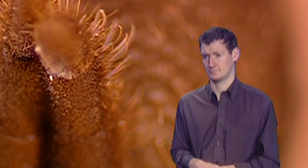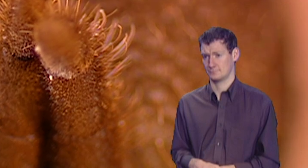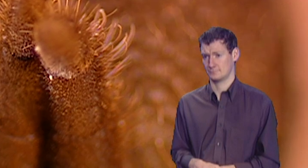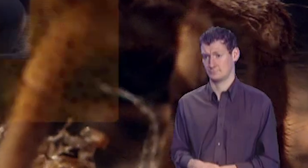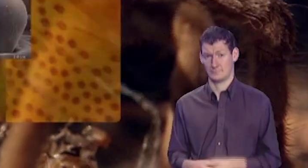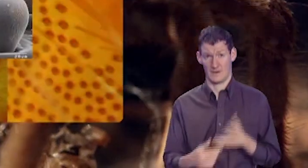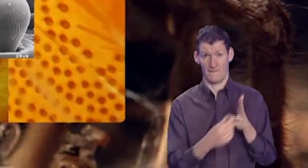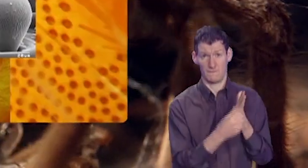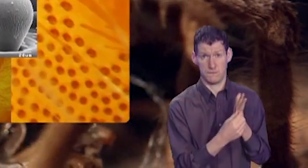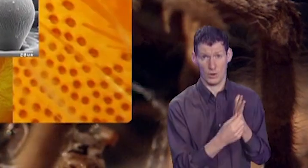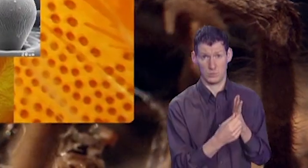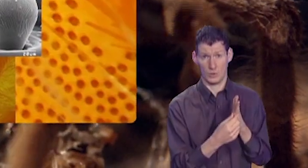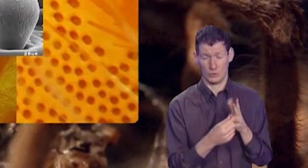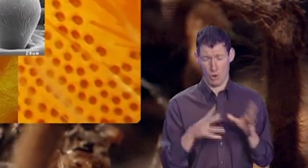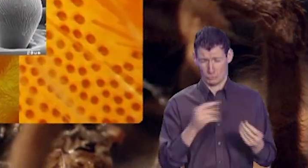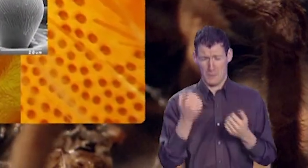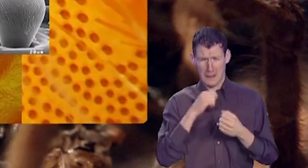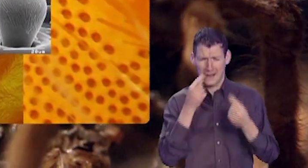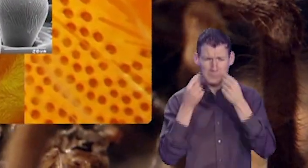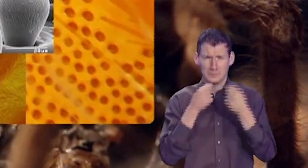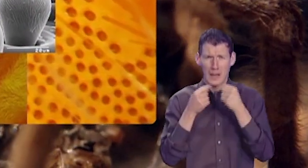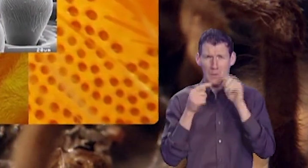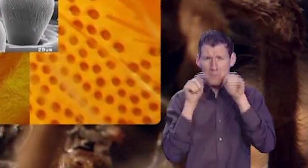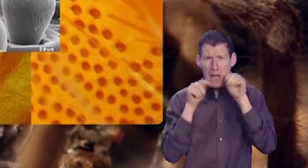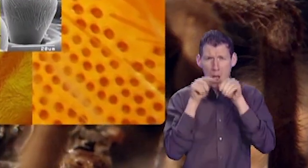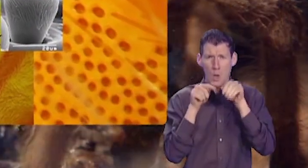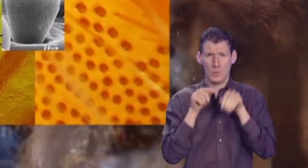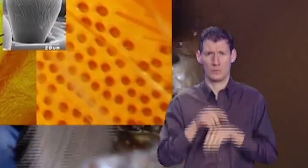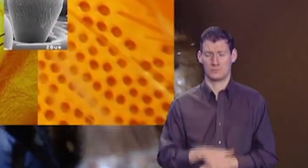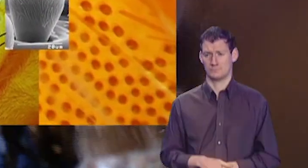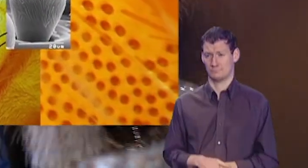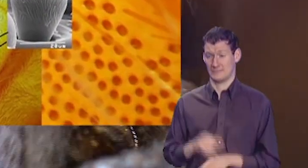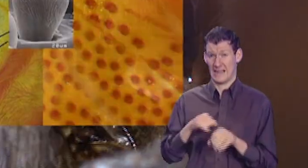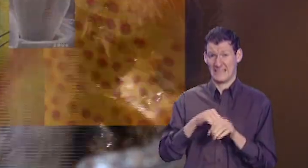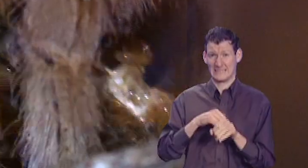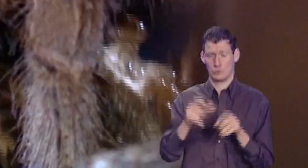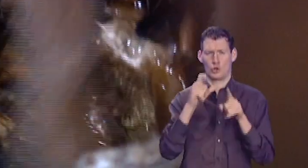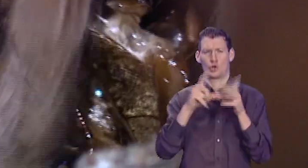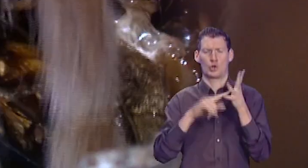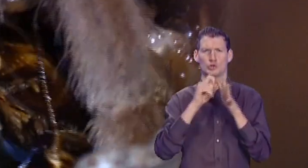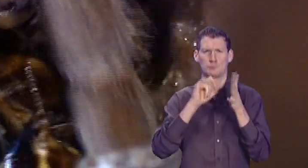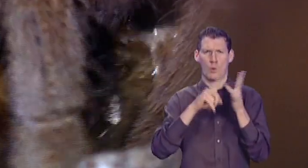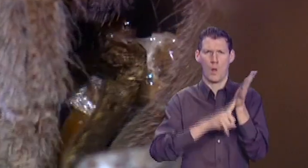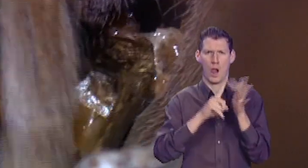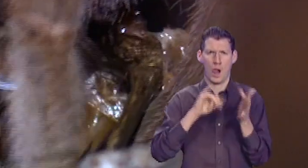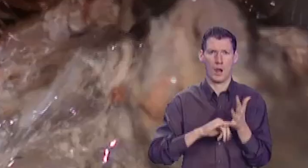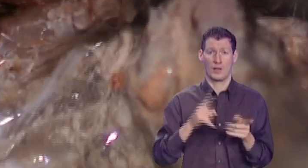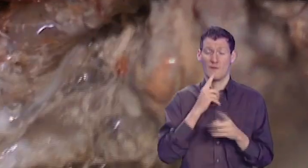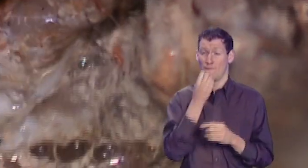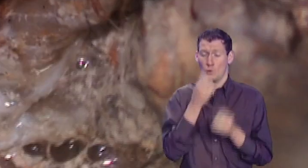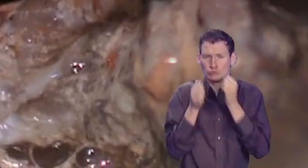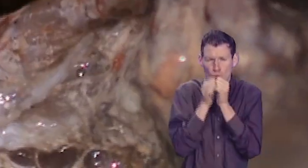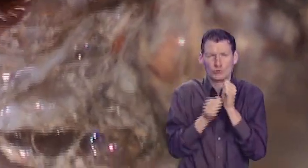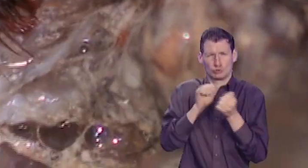Number four, they have hundreds of black studs around their mouthparts. Scientists call them cuspules, and they're used to